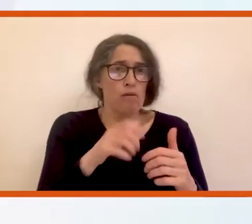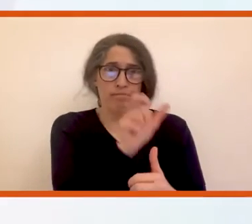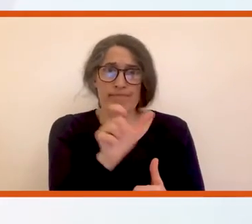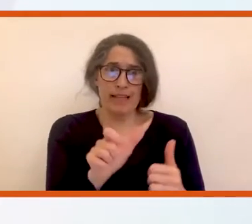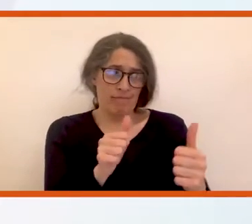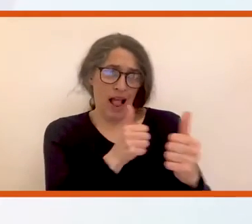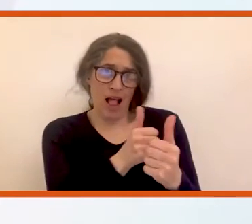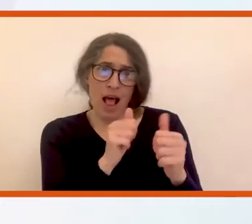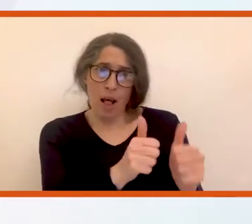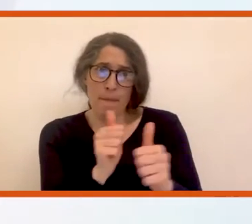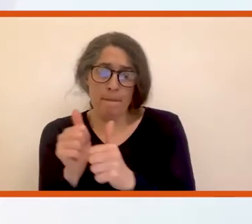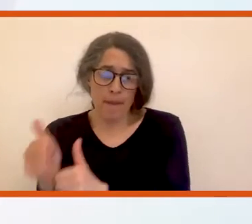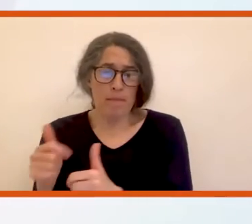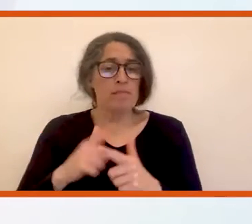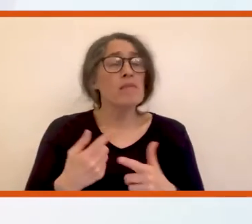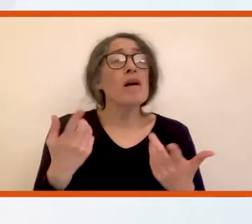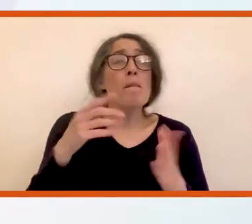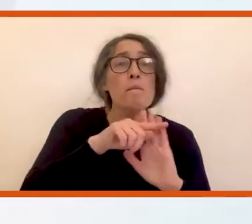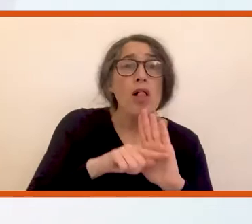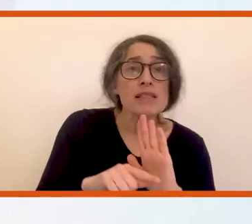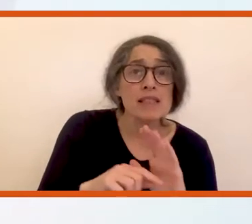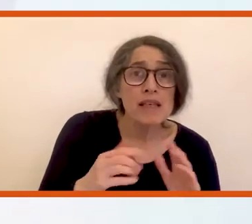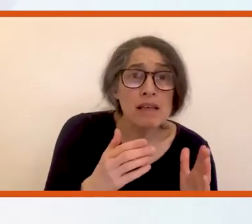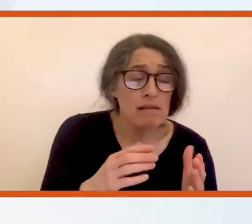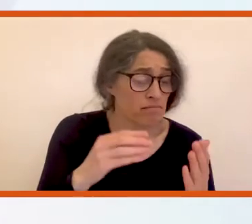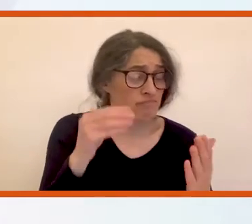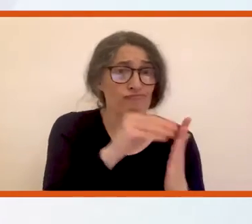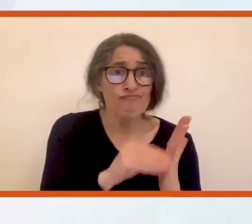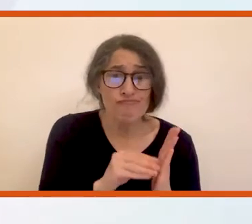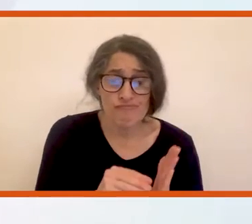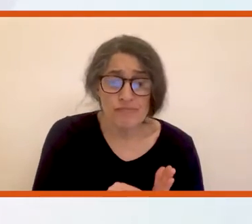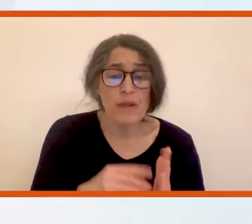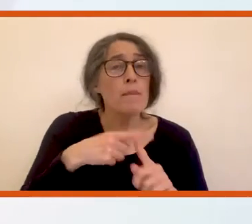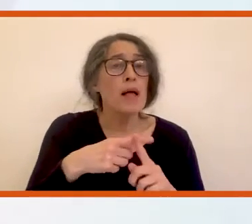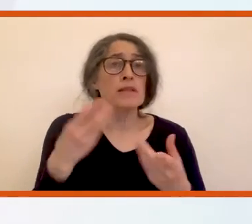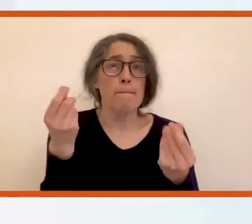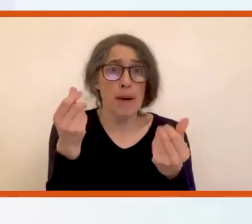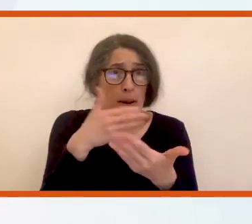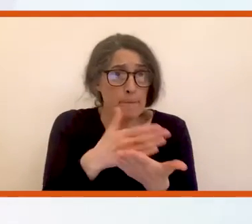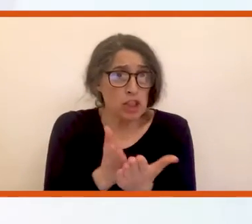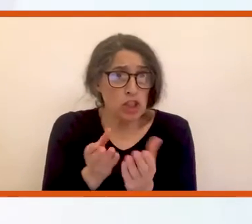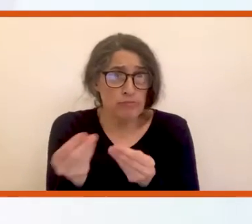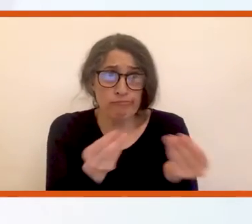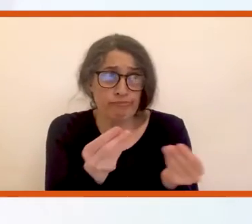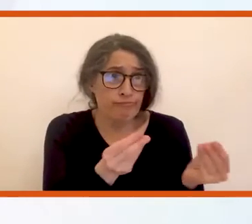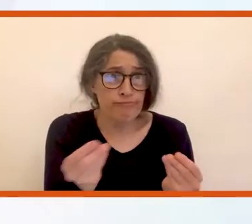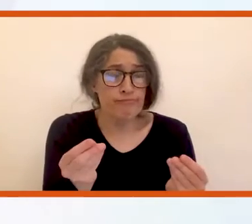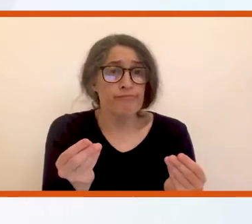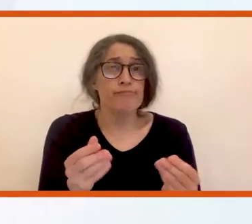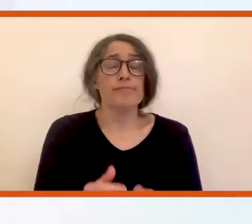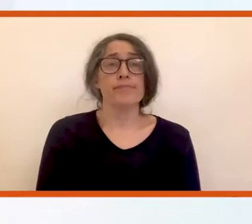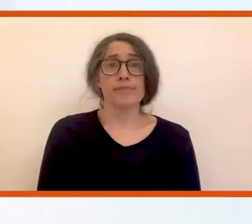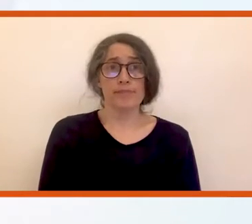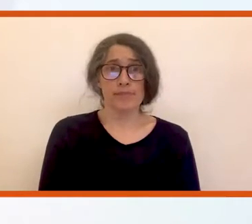allow government to use this information to do case management, but also do policy planning as well as